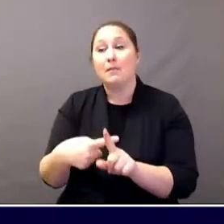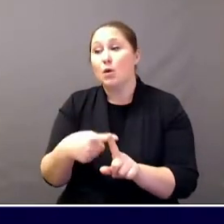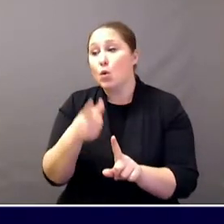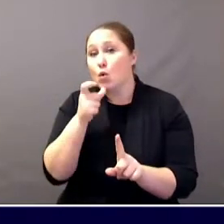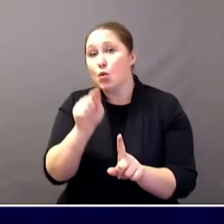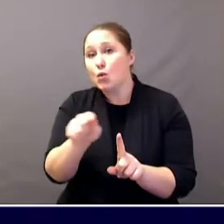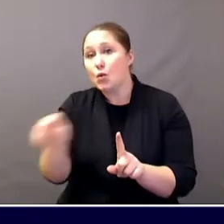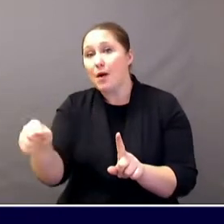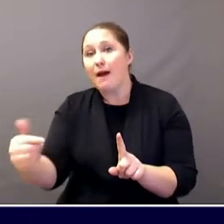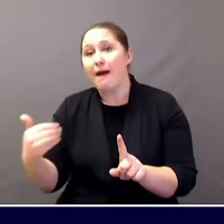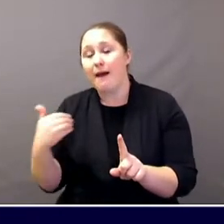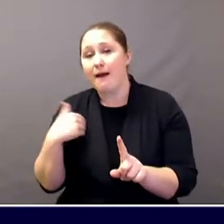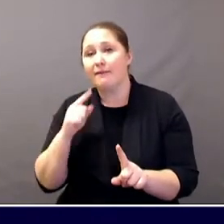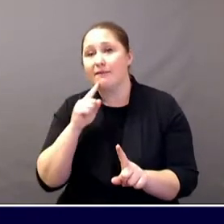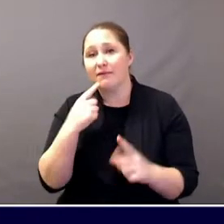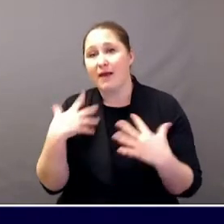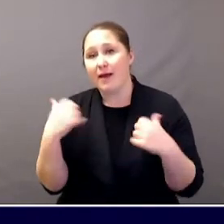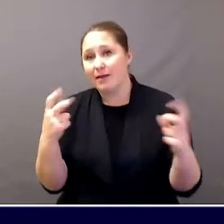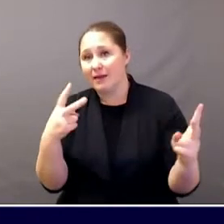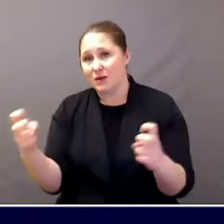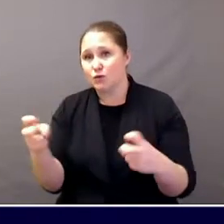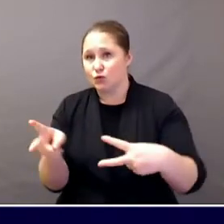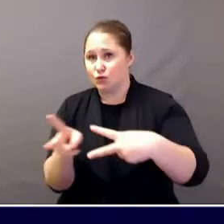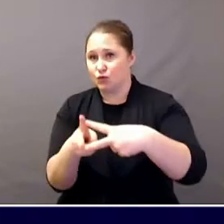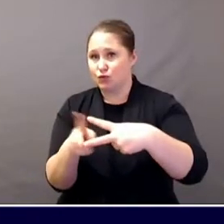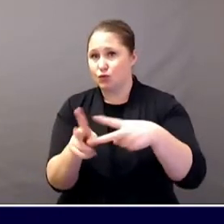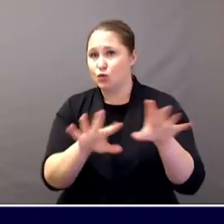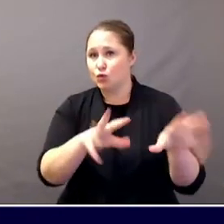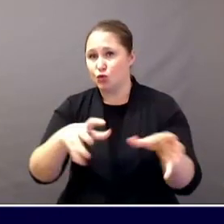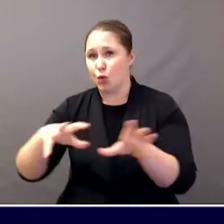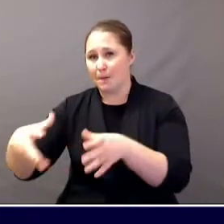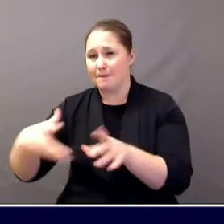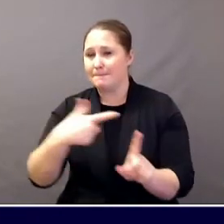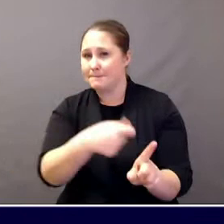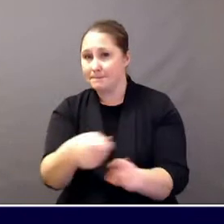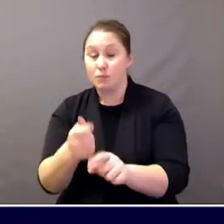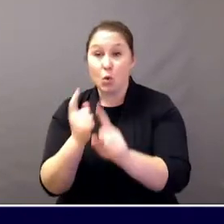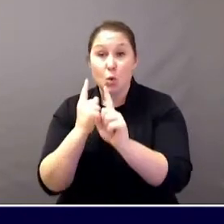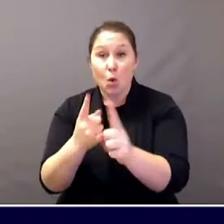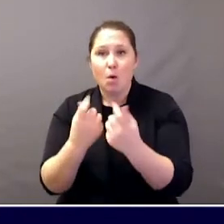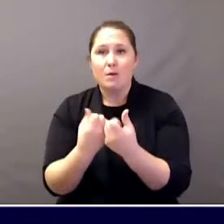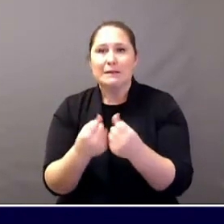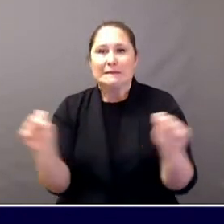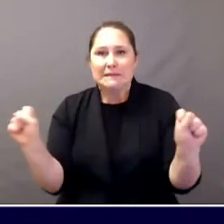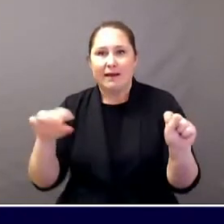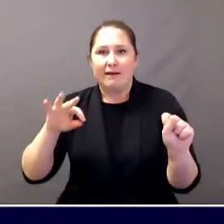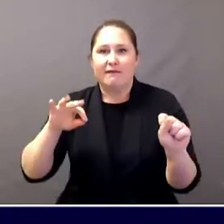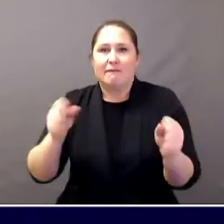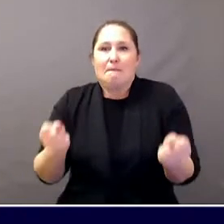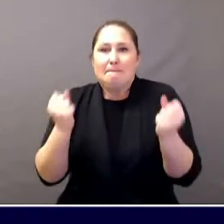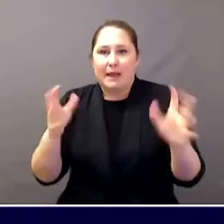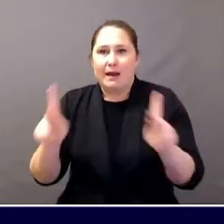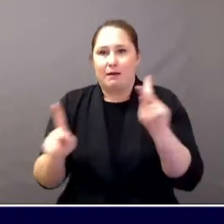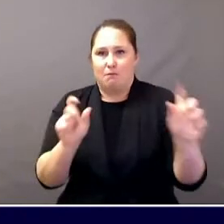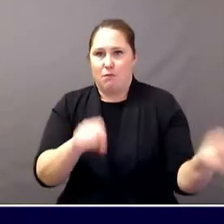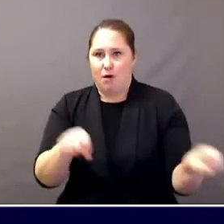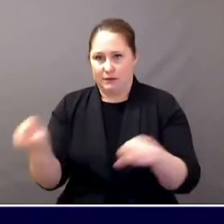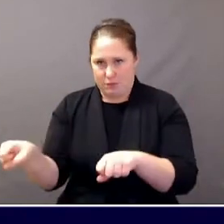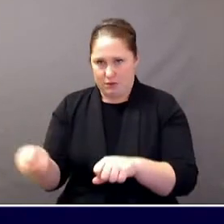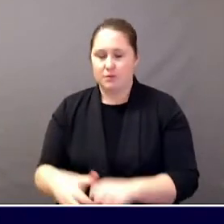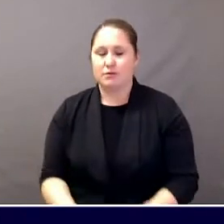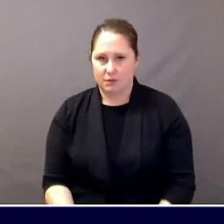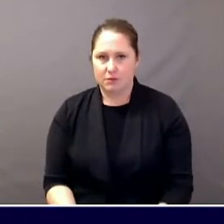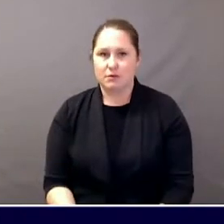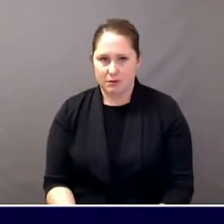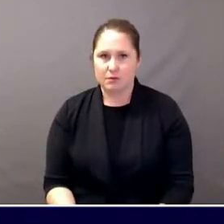The object is very simply to save as many lives as possible. We keep asking ourselves, who is it